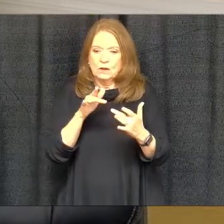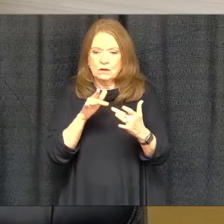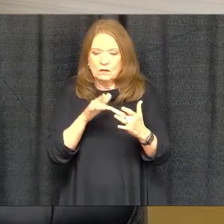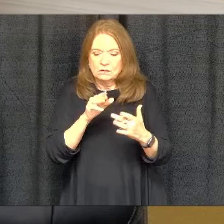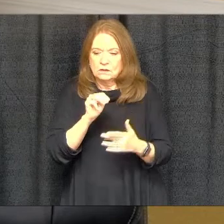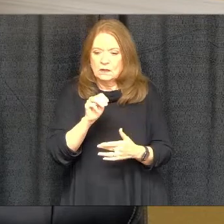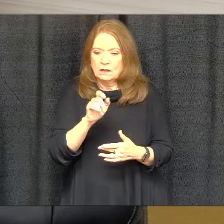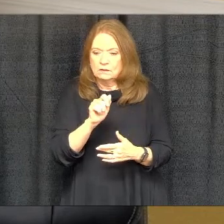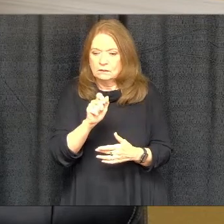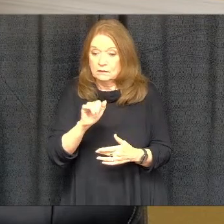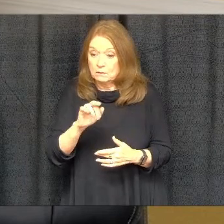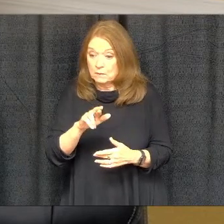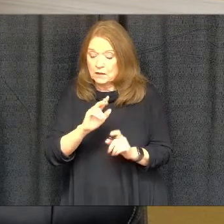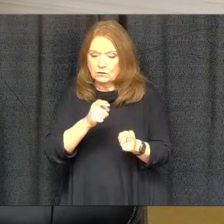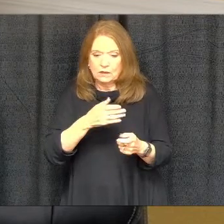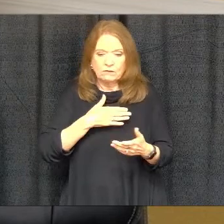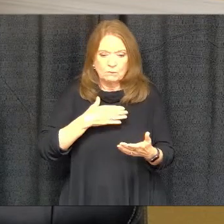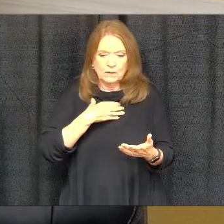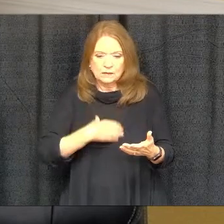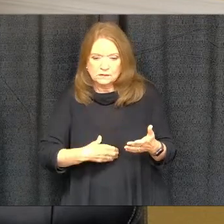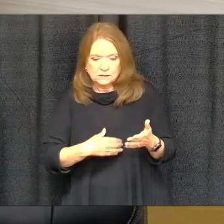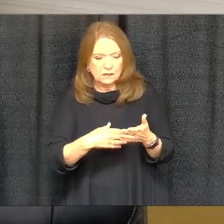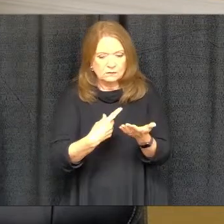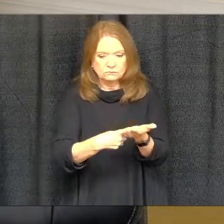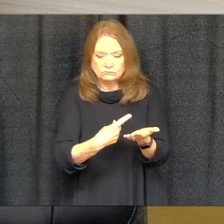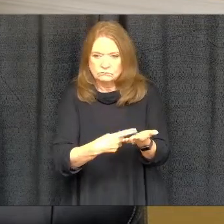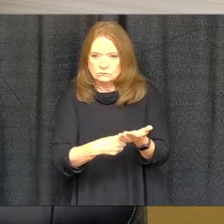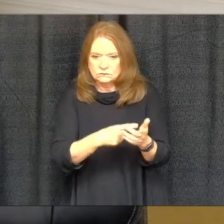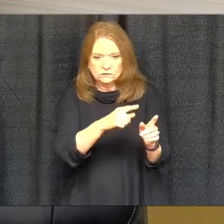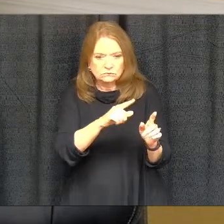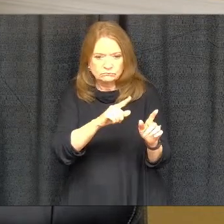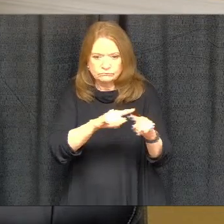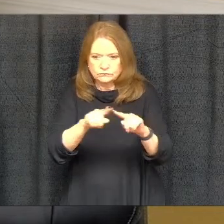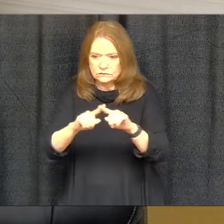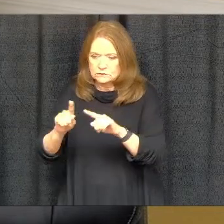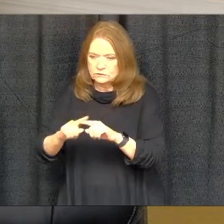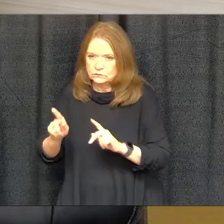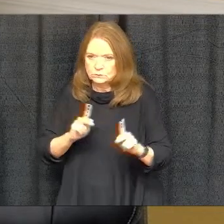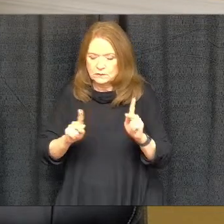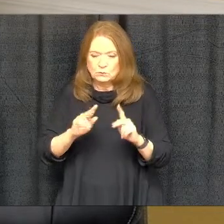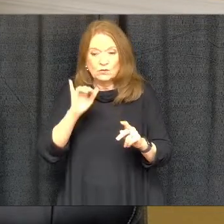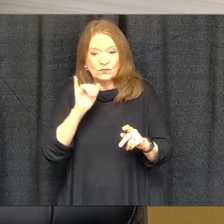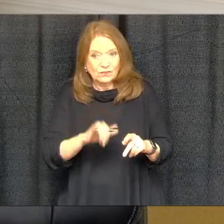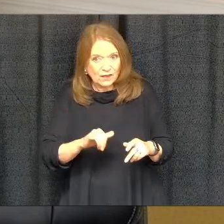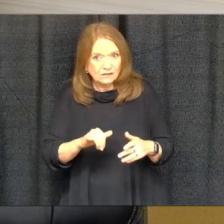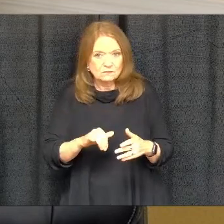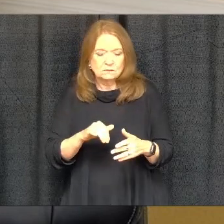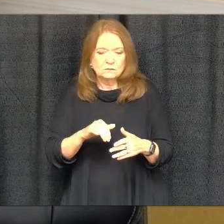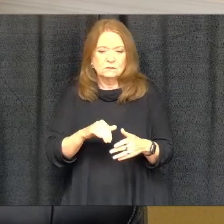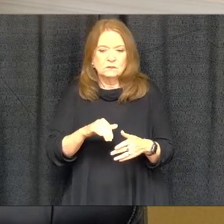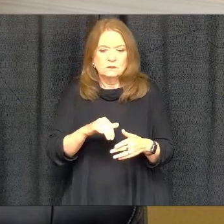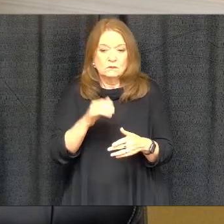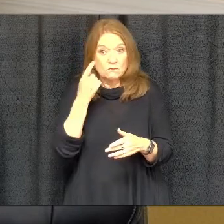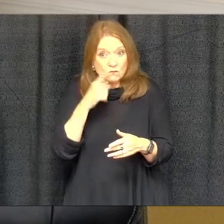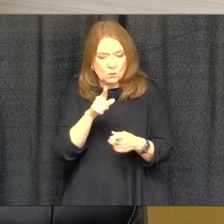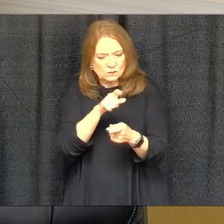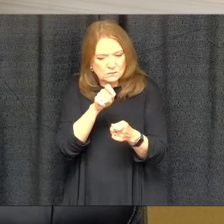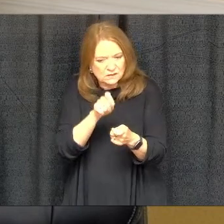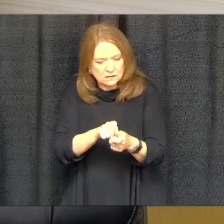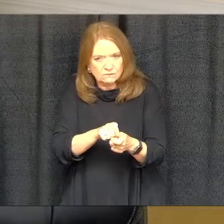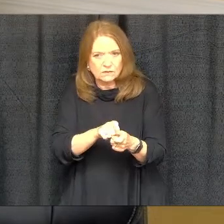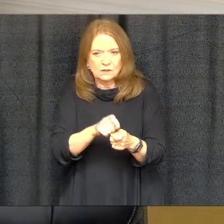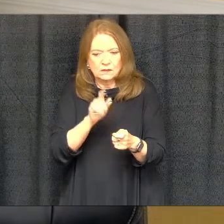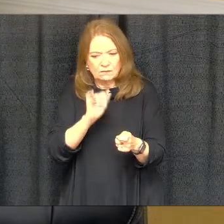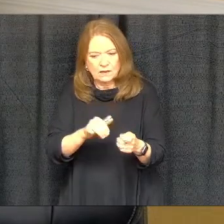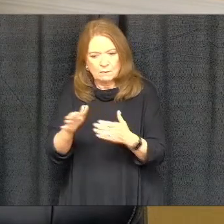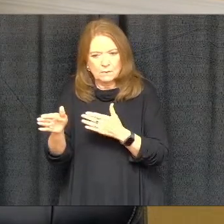and gave him our desires and talked to a little bit of everybody. And so that's what this was specifically for. I think the problem comes